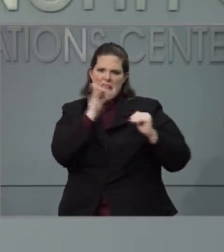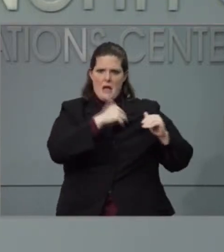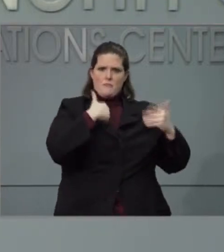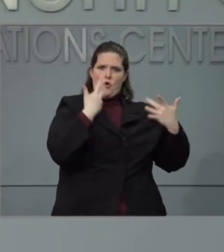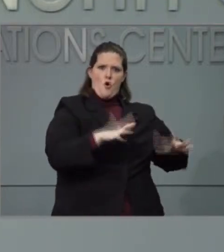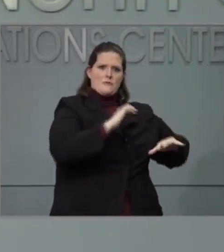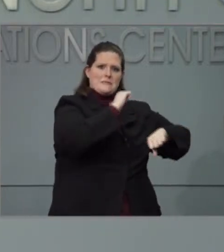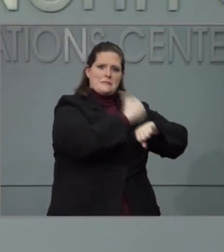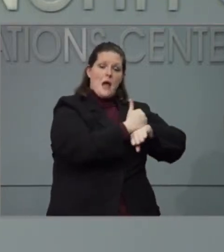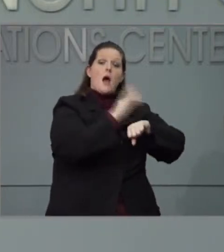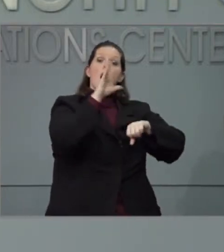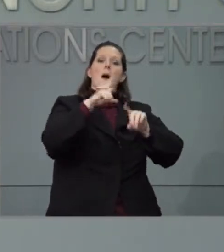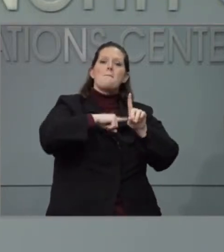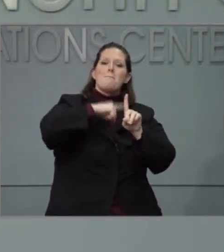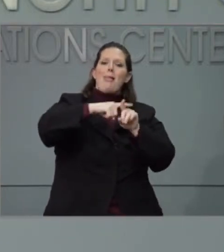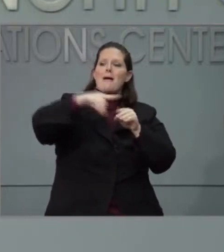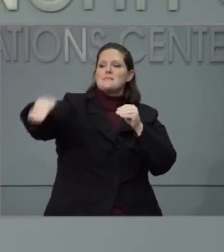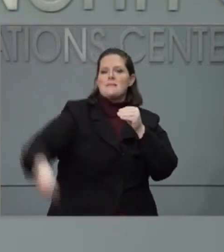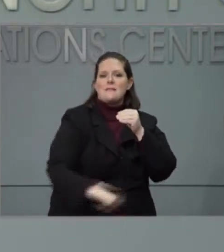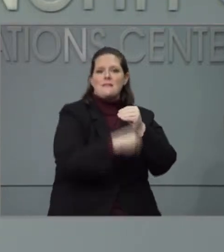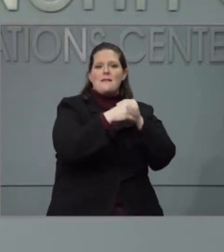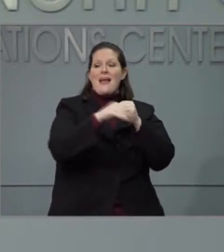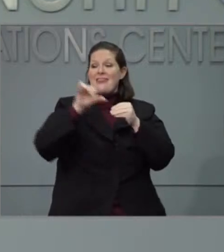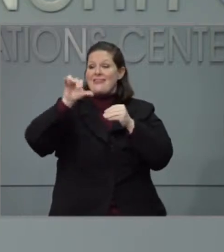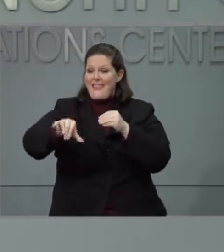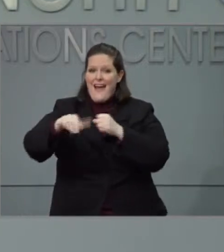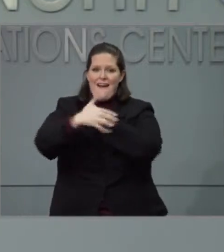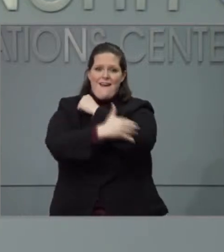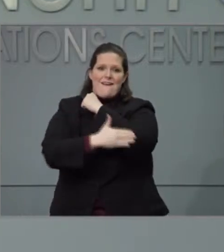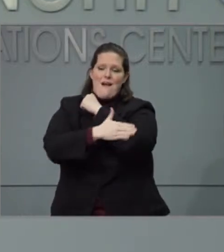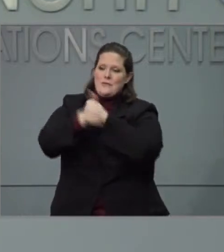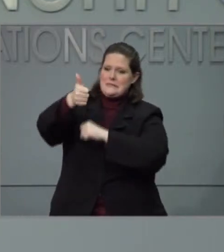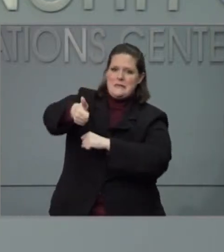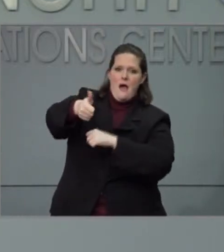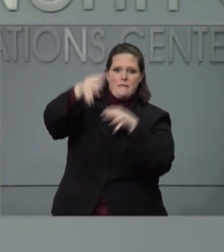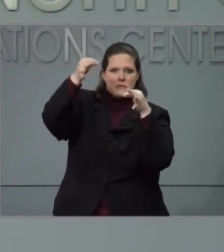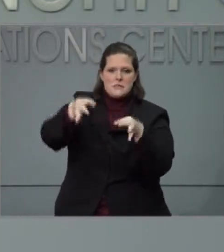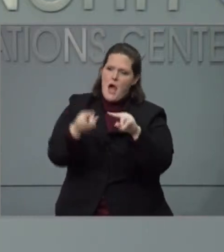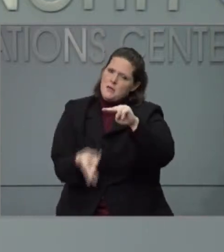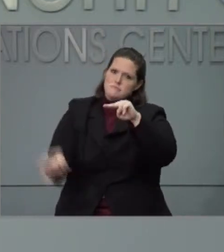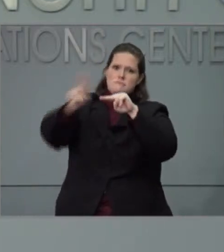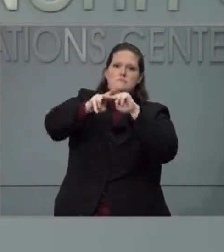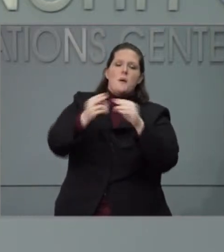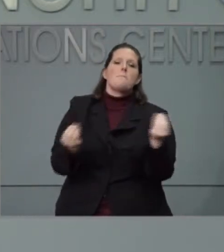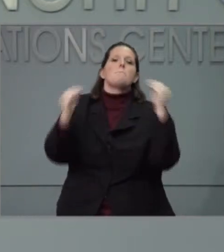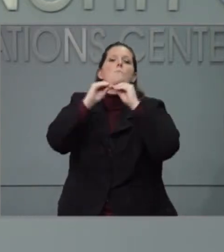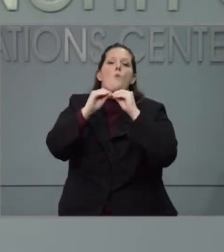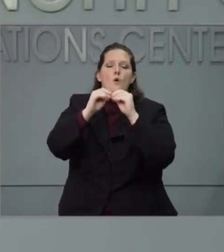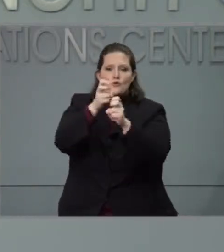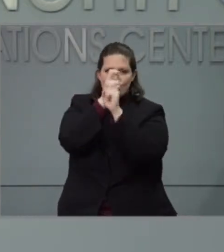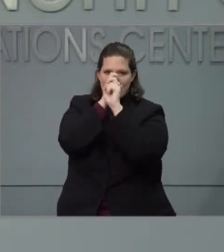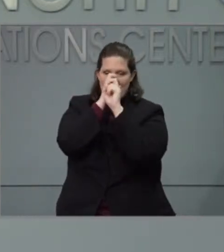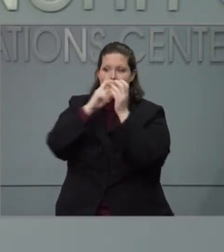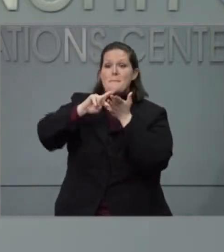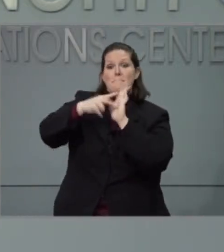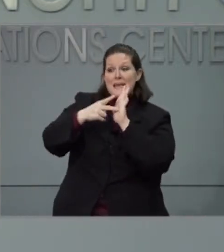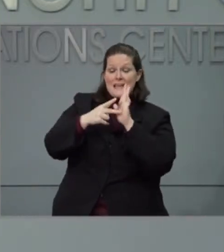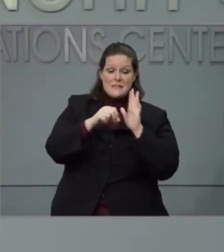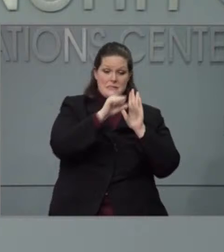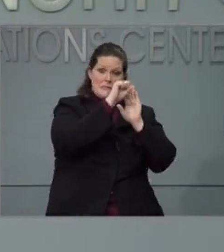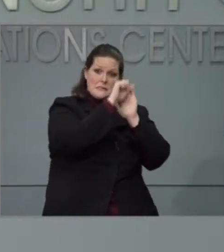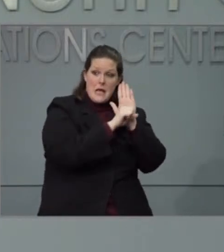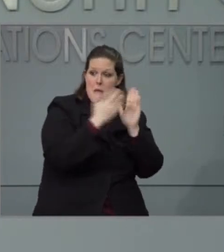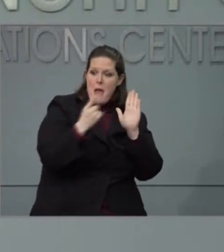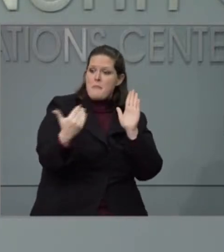that are unique to those counties that we think might help to slow the spread. And that means more state help and potentially